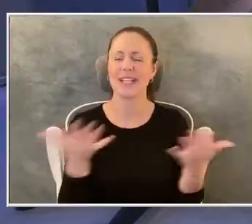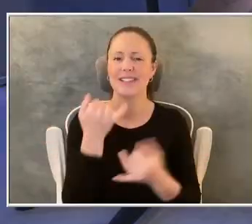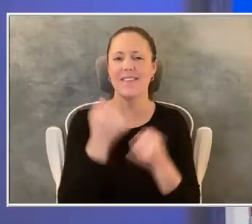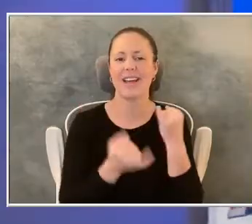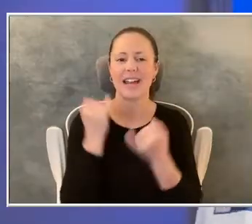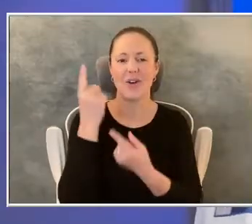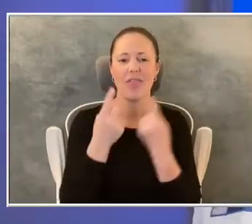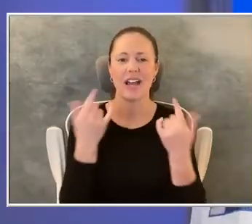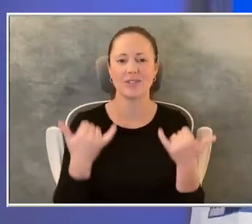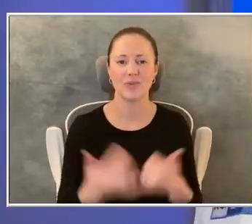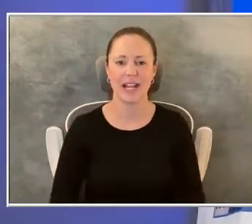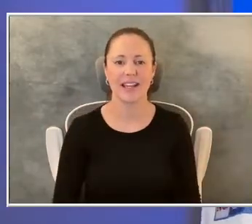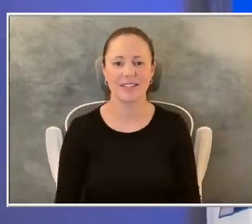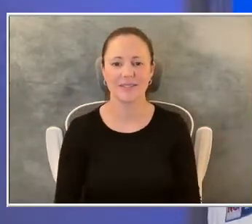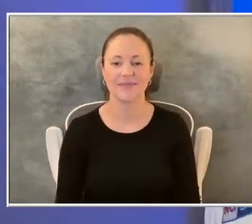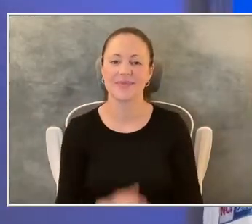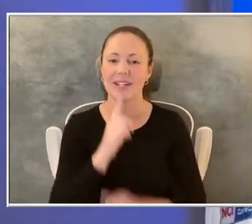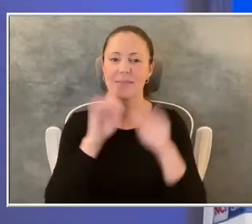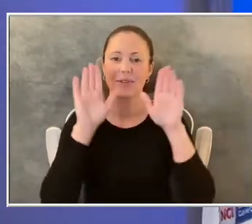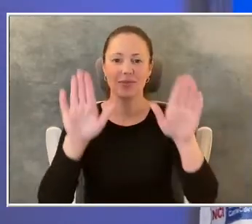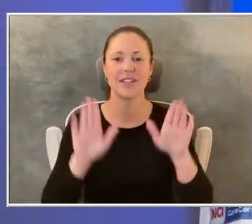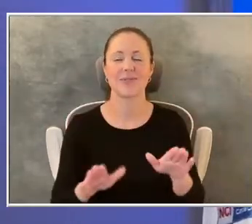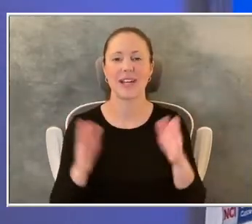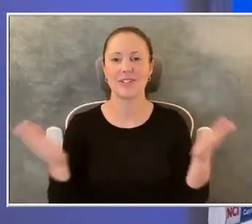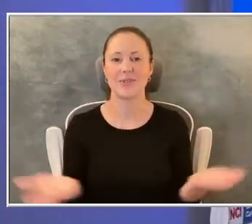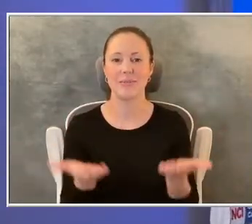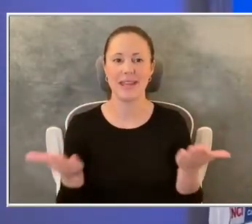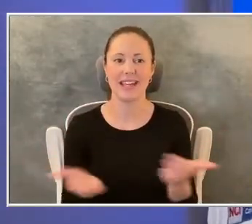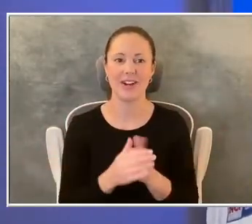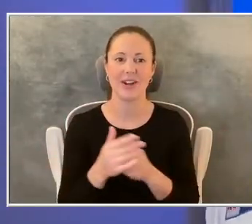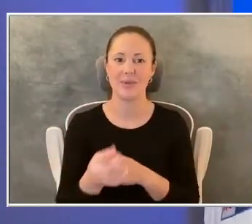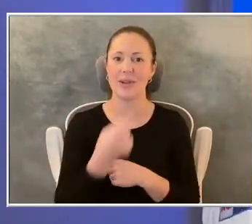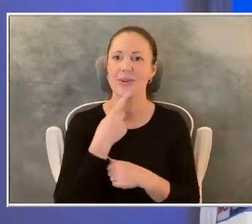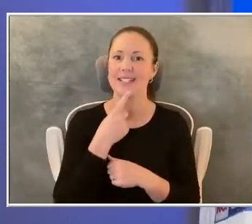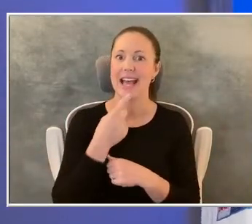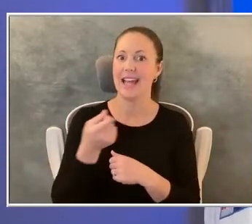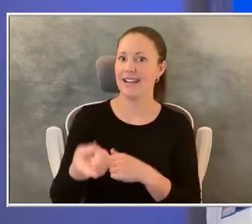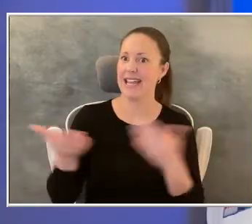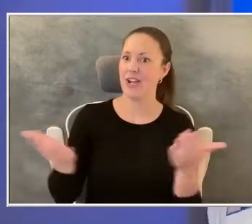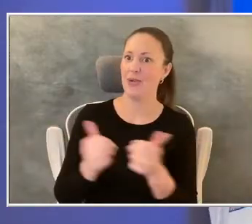is great to be here with John, especially when he said boys, made me feel younger. Yep.